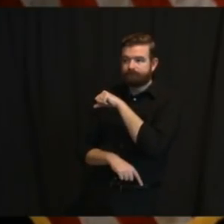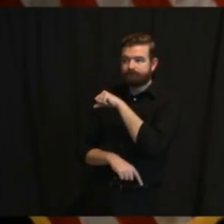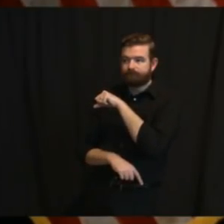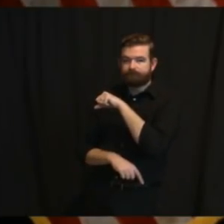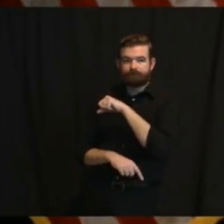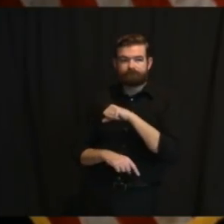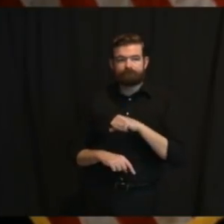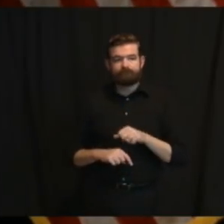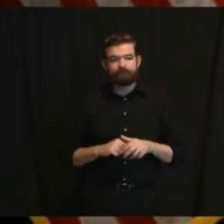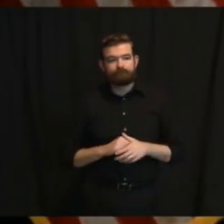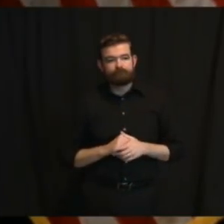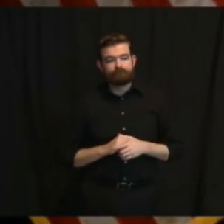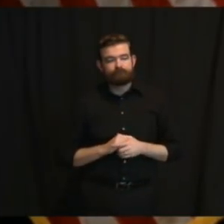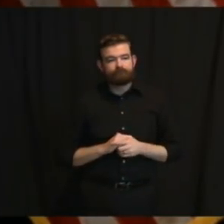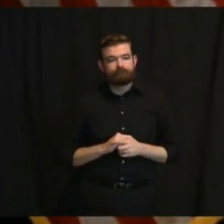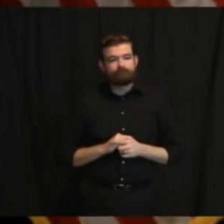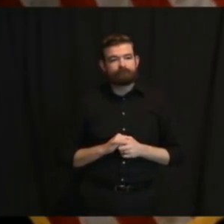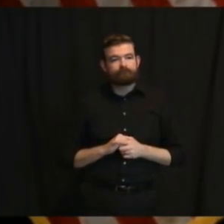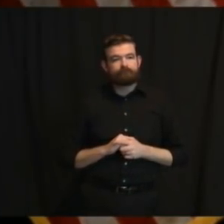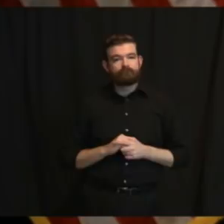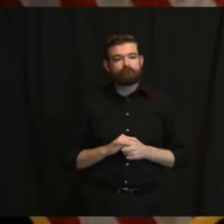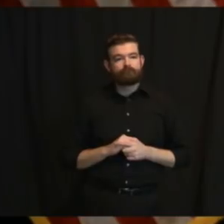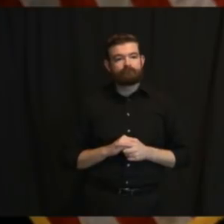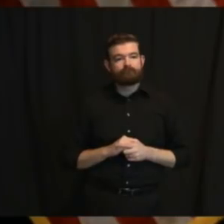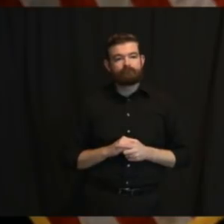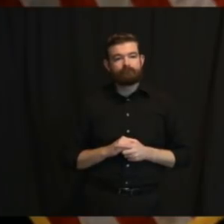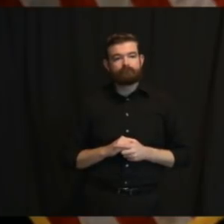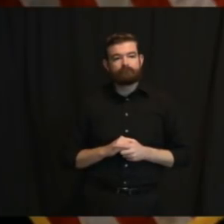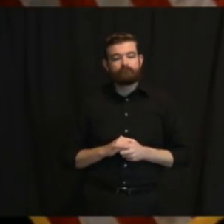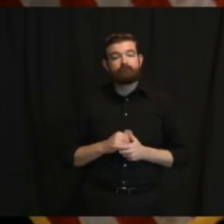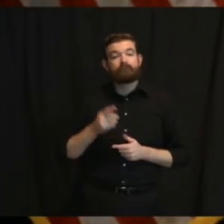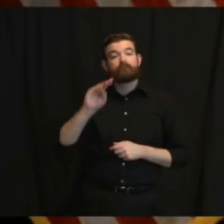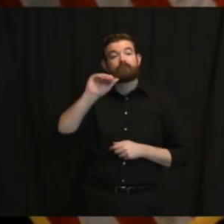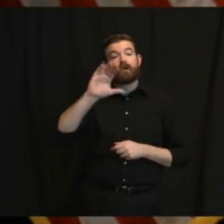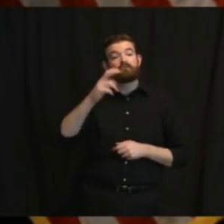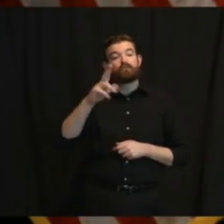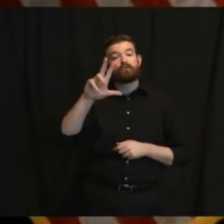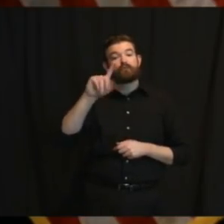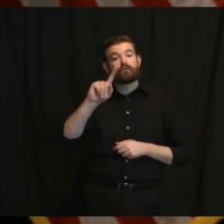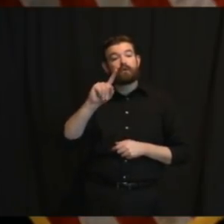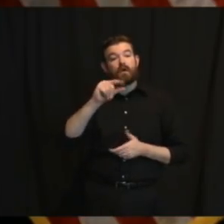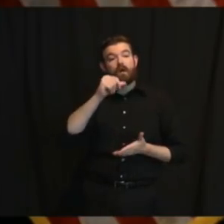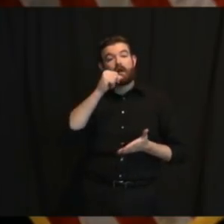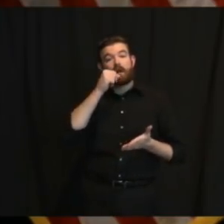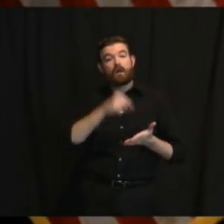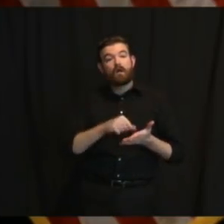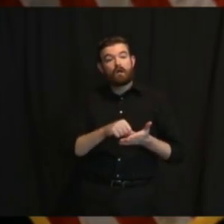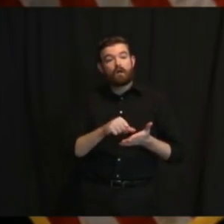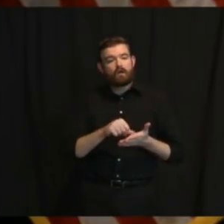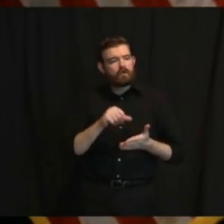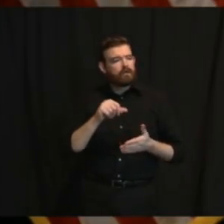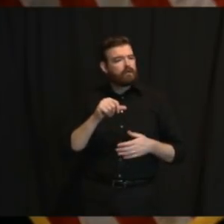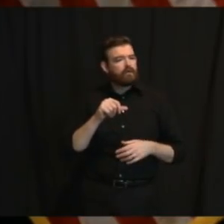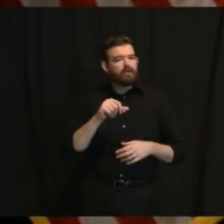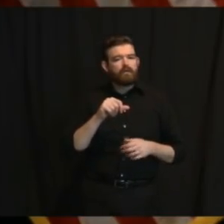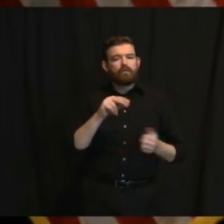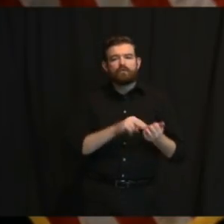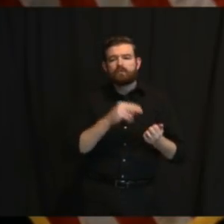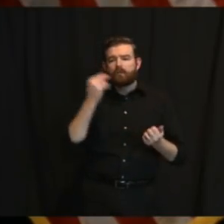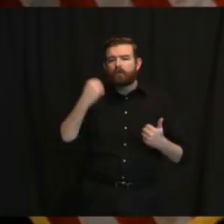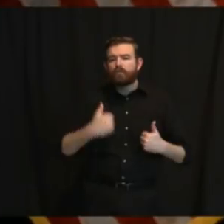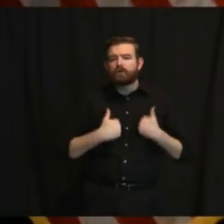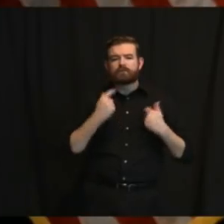get that. Yeah, the March 31st letter it told nursing homes they could not require residents to be tested for the virus before allowing them to return to the